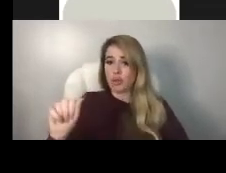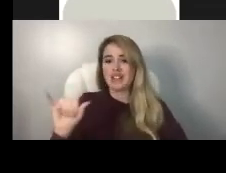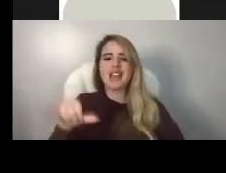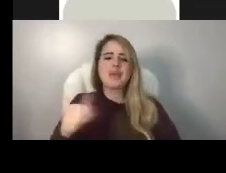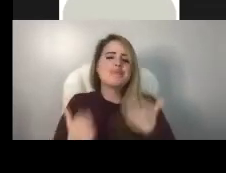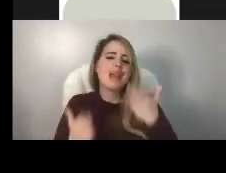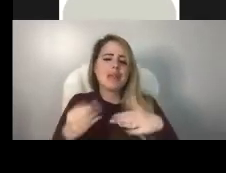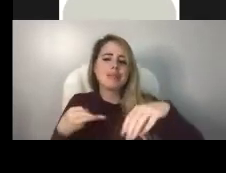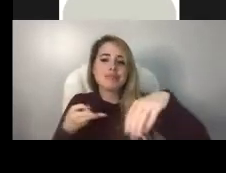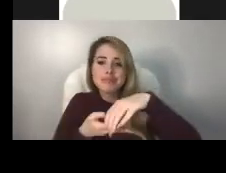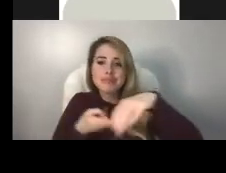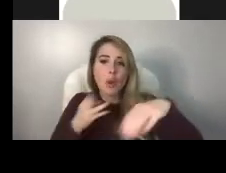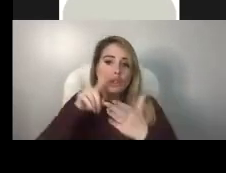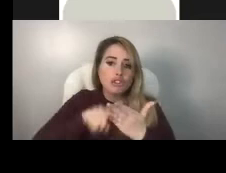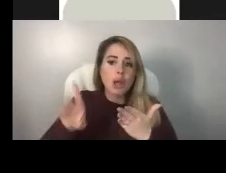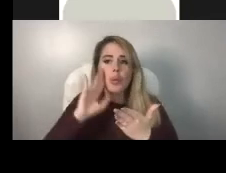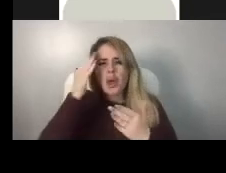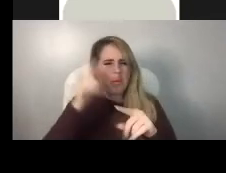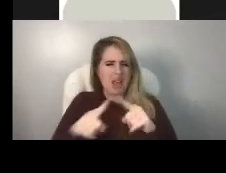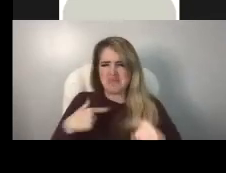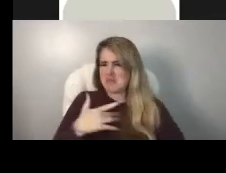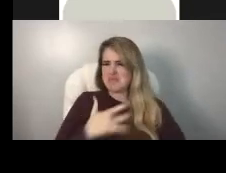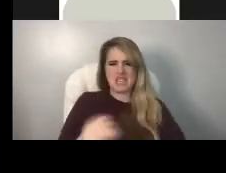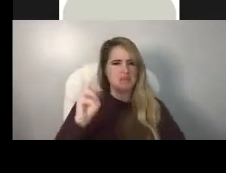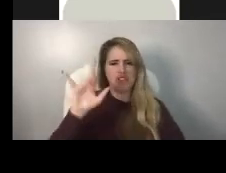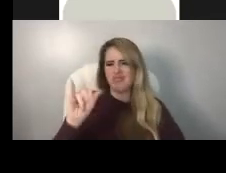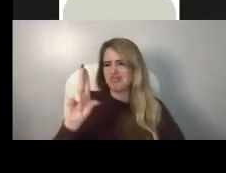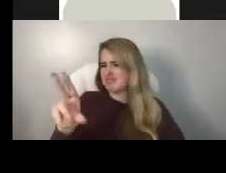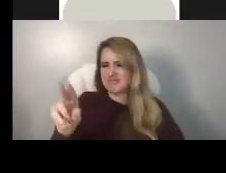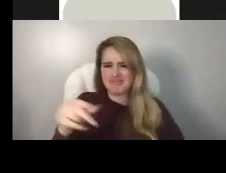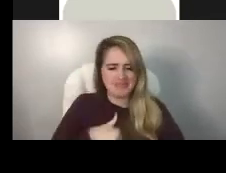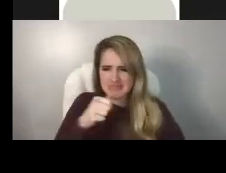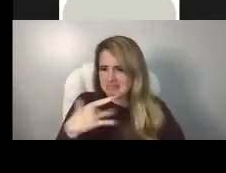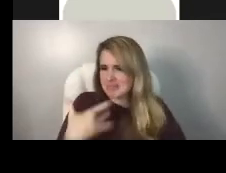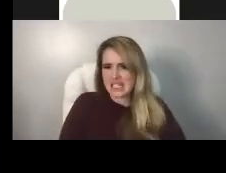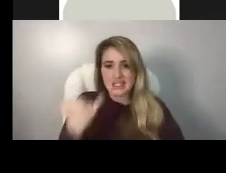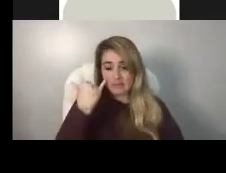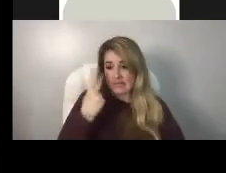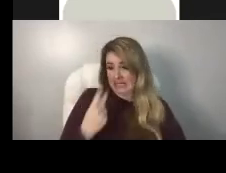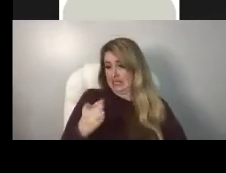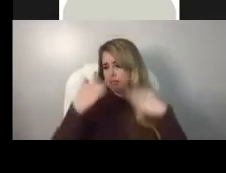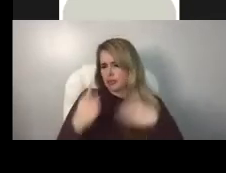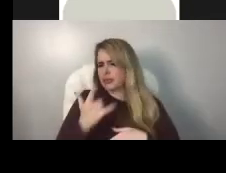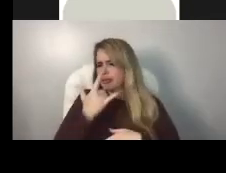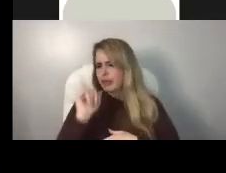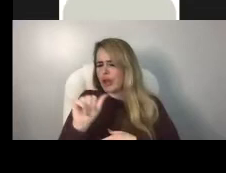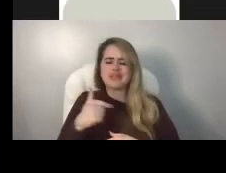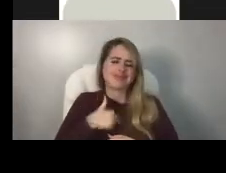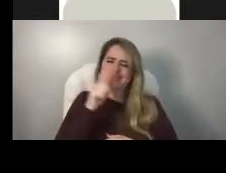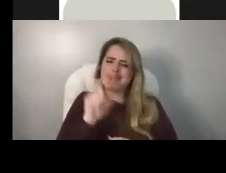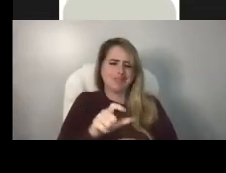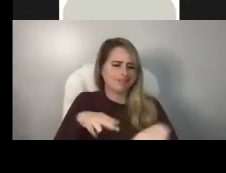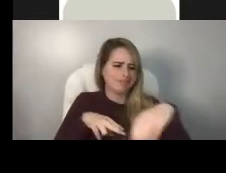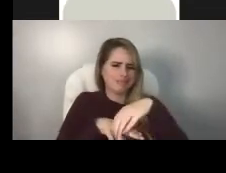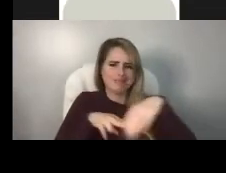I almost never order an MRI when I see someone with arthritis. And blood tests, again, very,